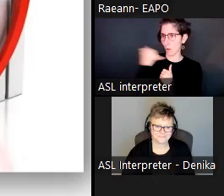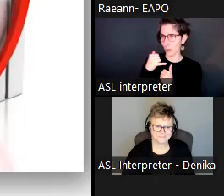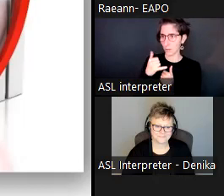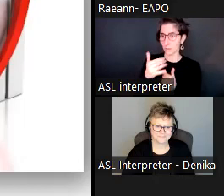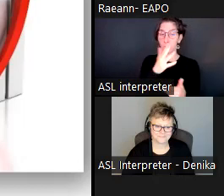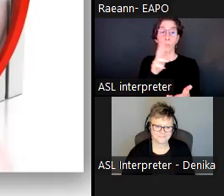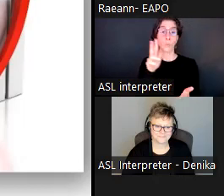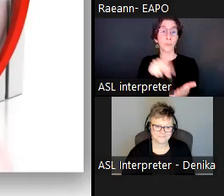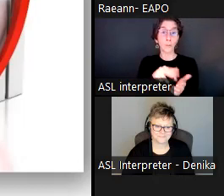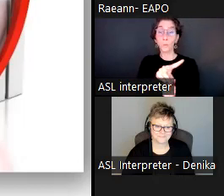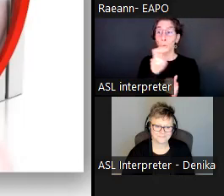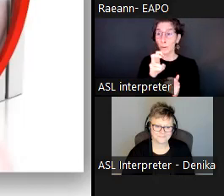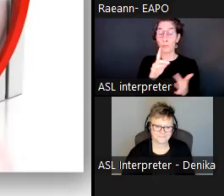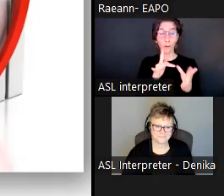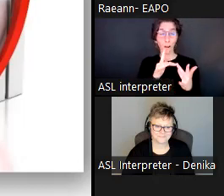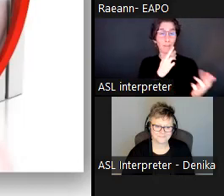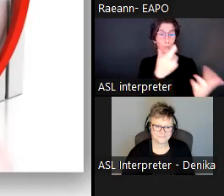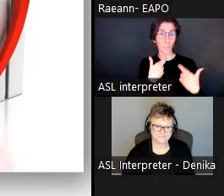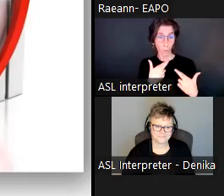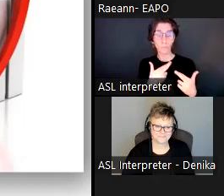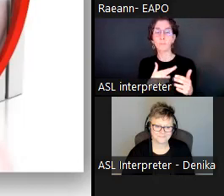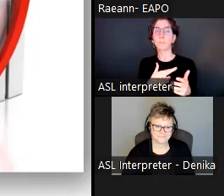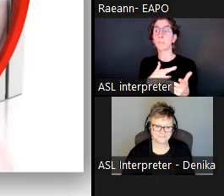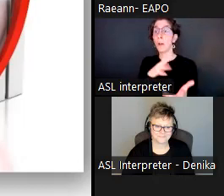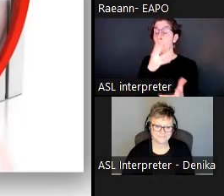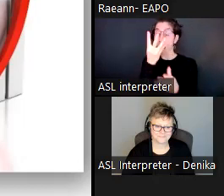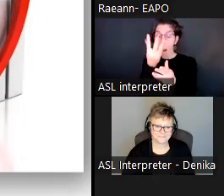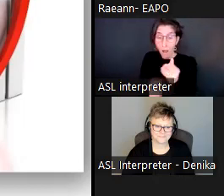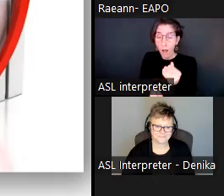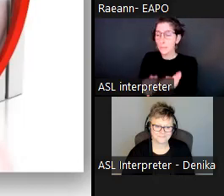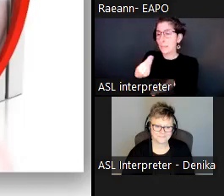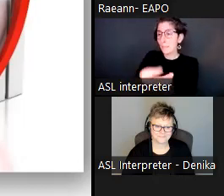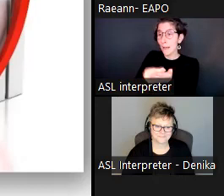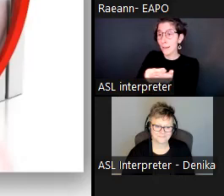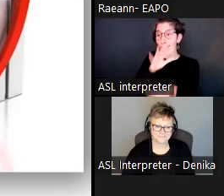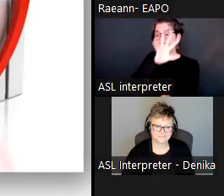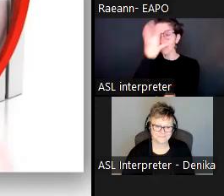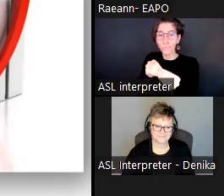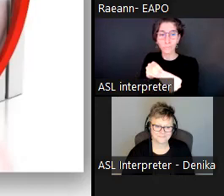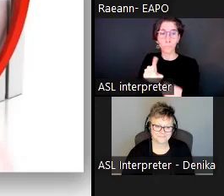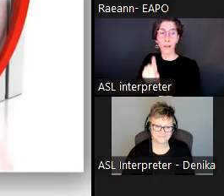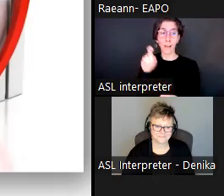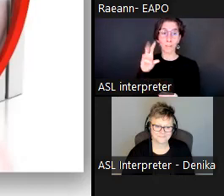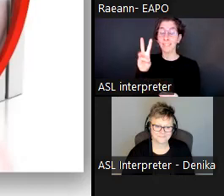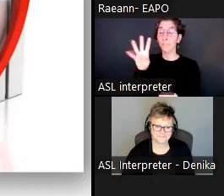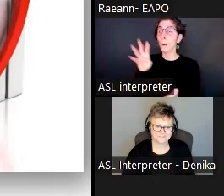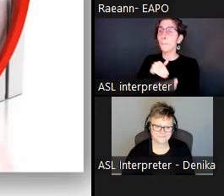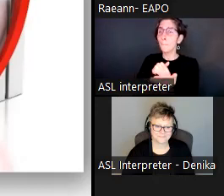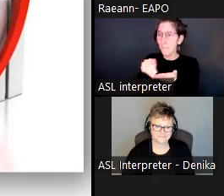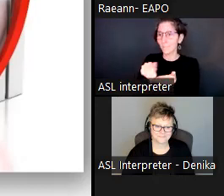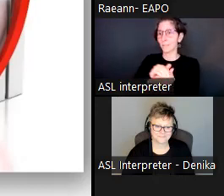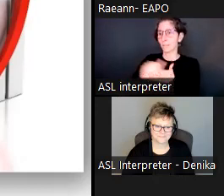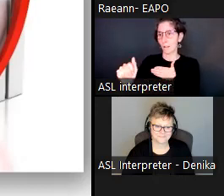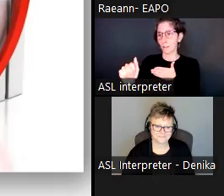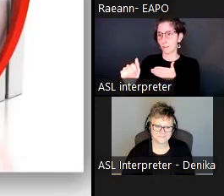online reports with a total loss of $164 million. So as of December